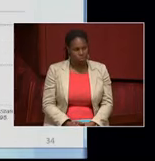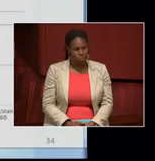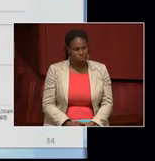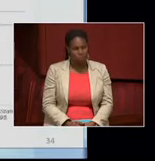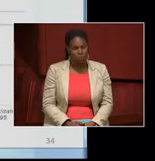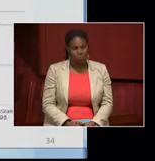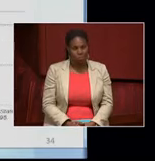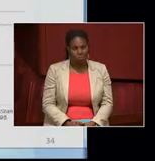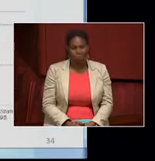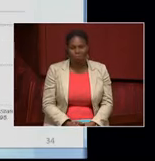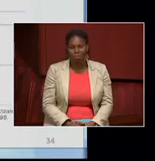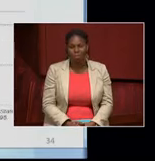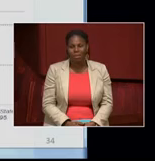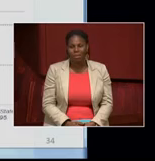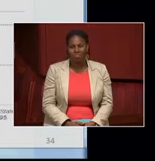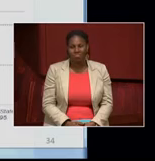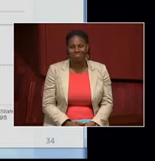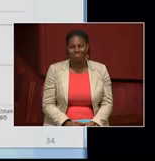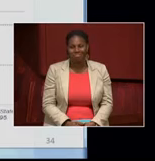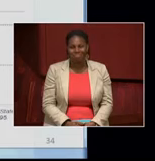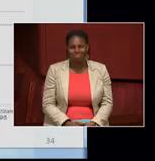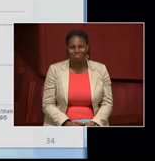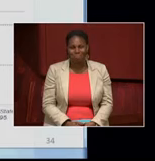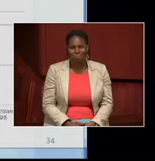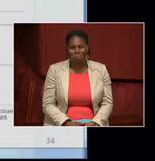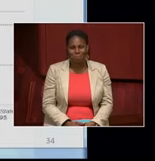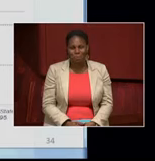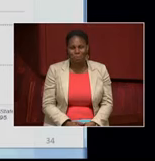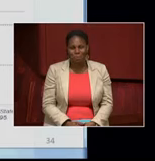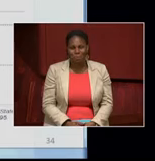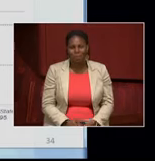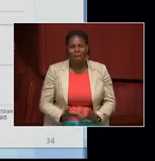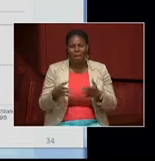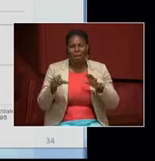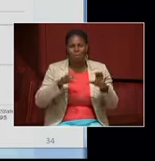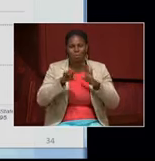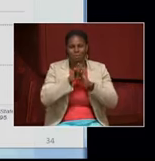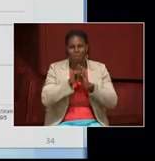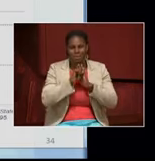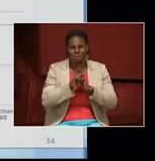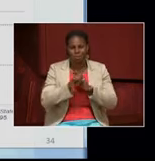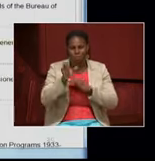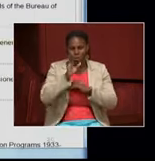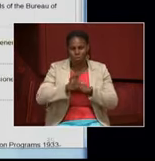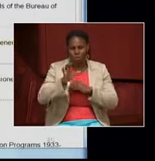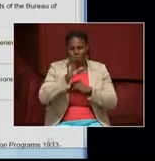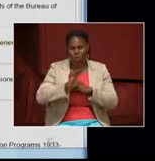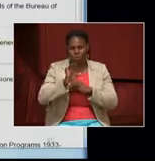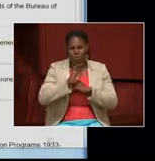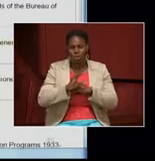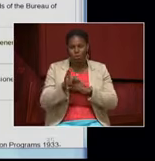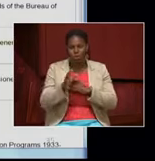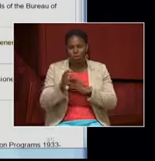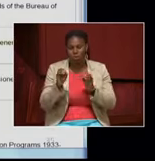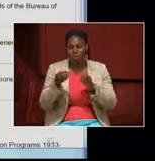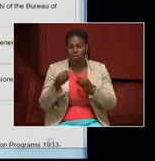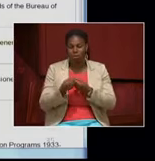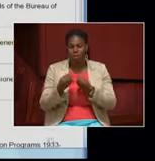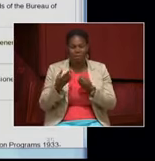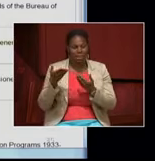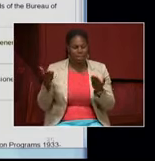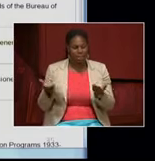We're looking at the General Land Office now. I'm just doing an example for you to search the General Land Office records. And here's the